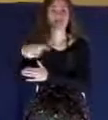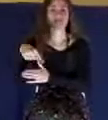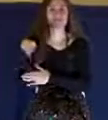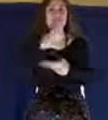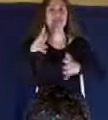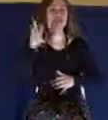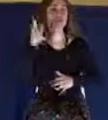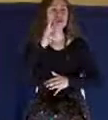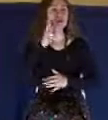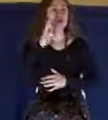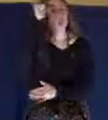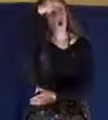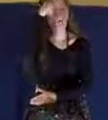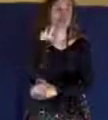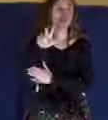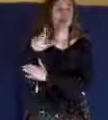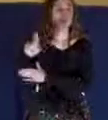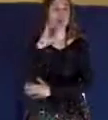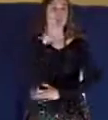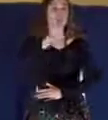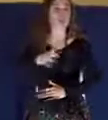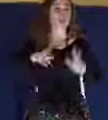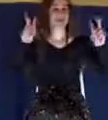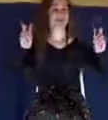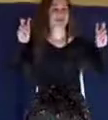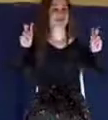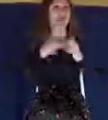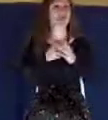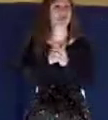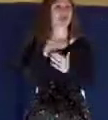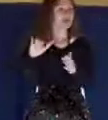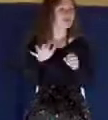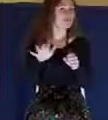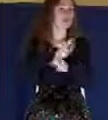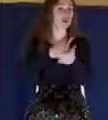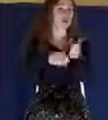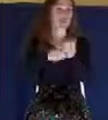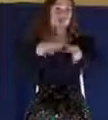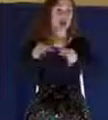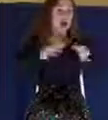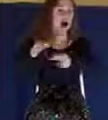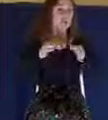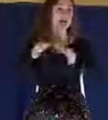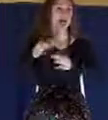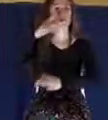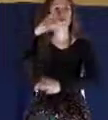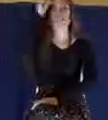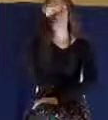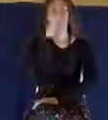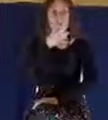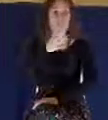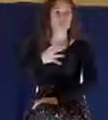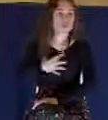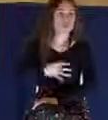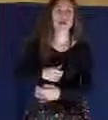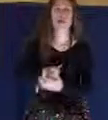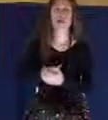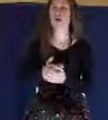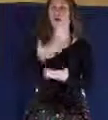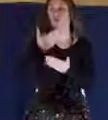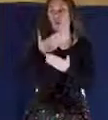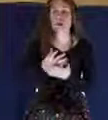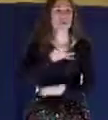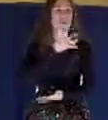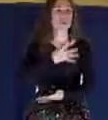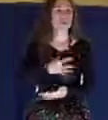31 woman? Because that whole chapter is describing a virtuous woman. And it starts out asking the question, who can find a virtuous